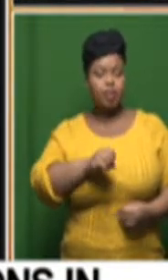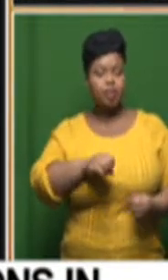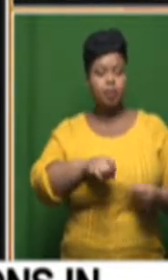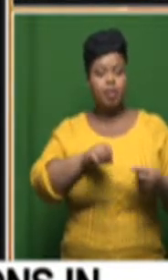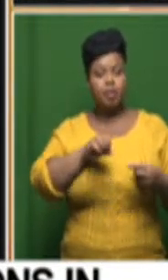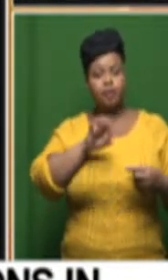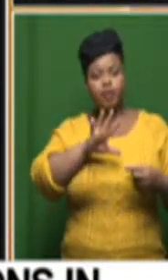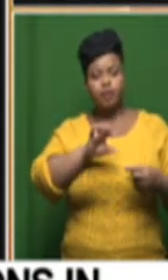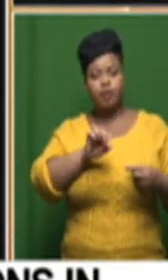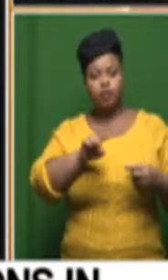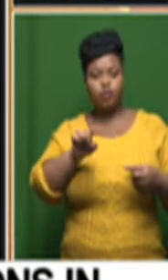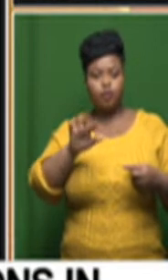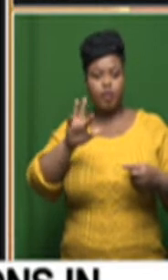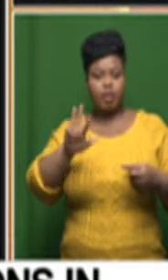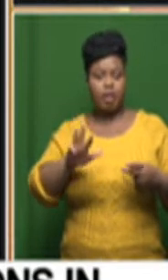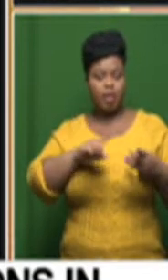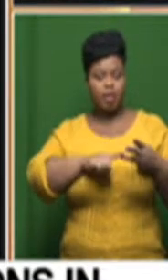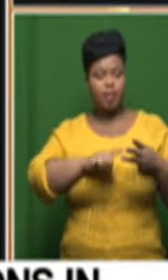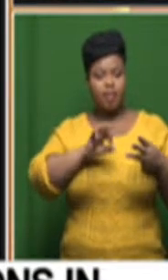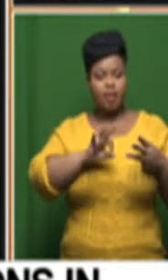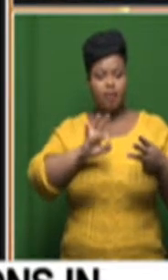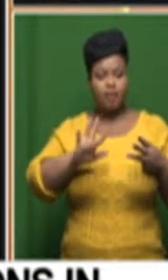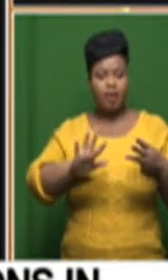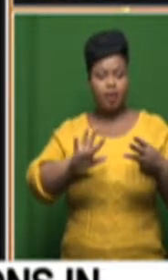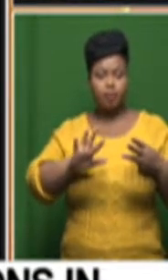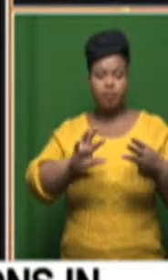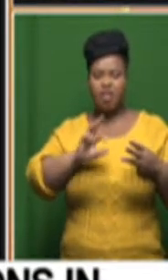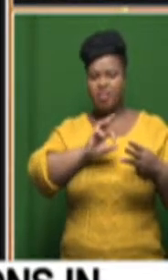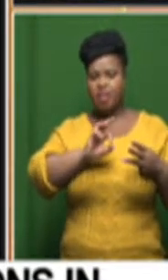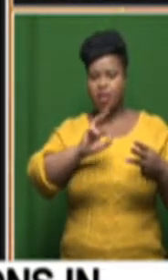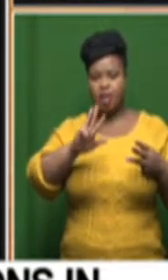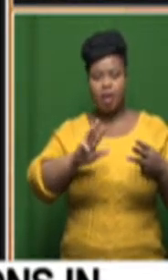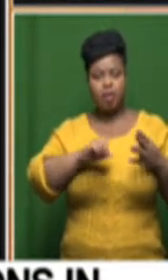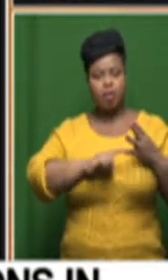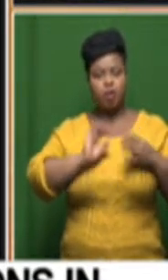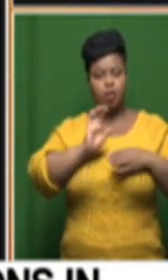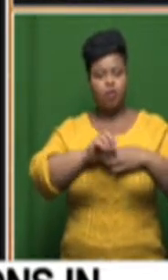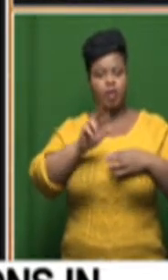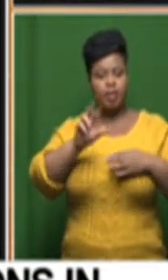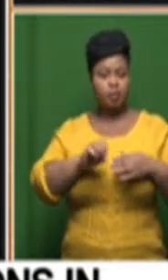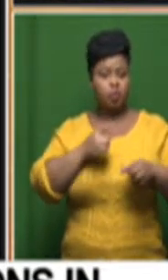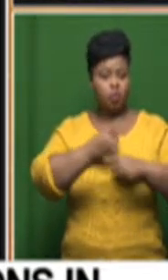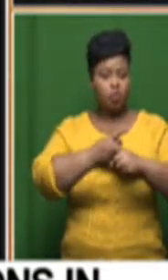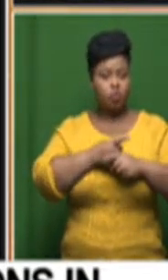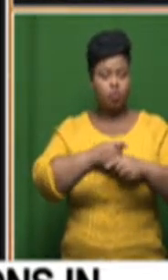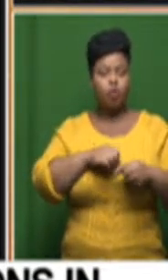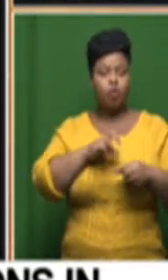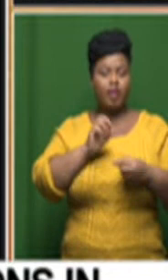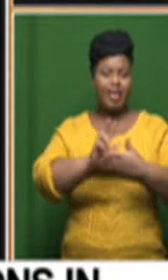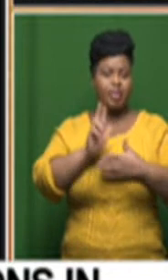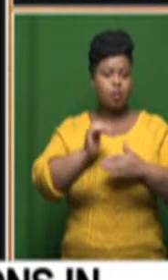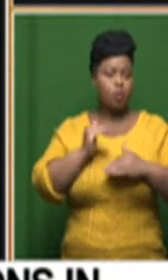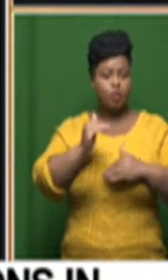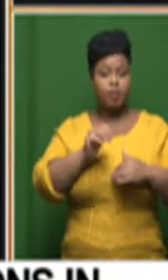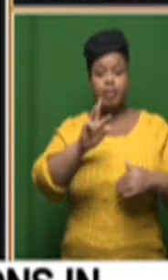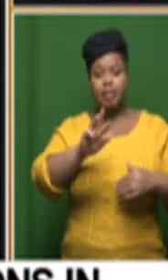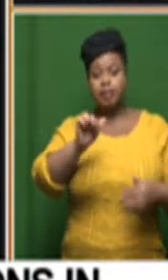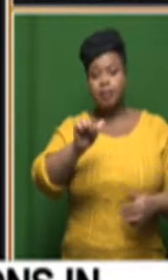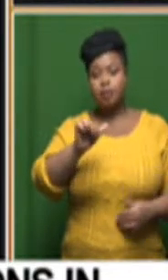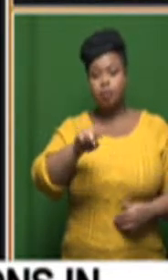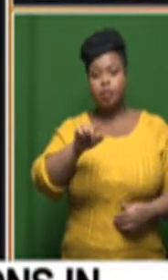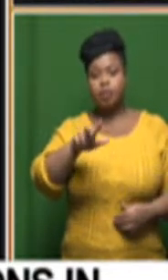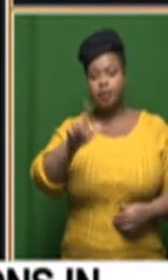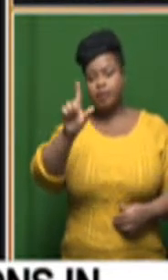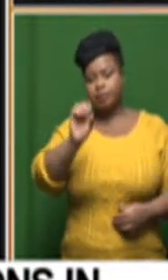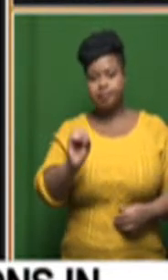the 35, and the over 80. 60, as I said, 96.7, the highest